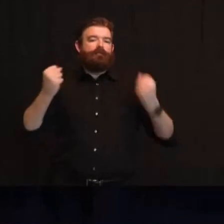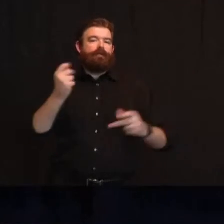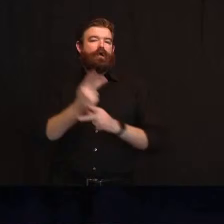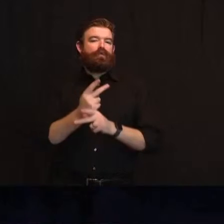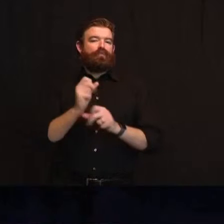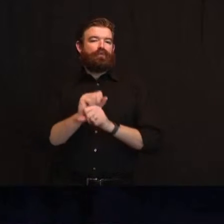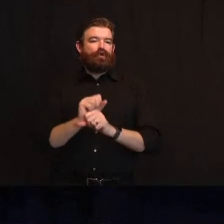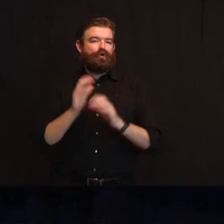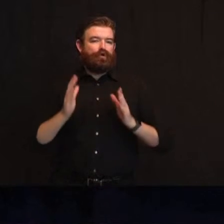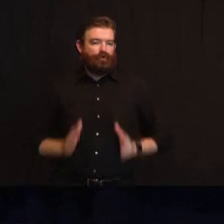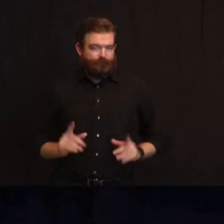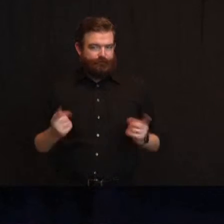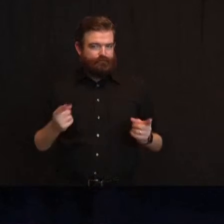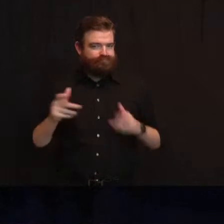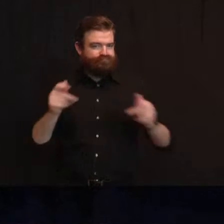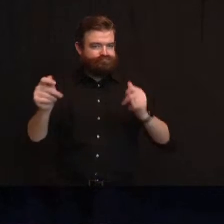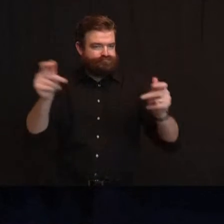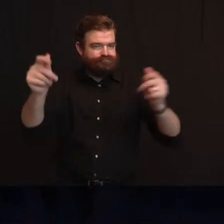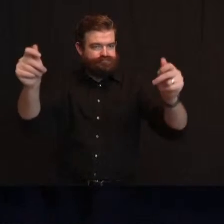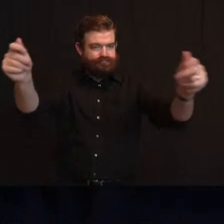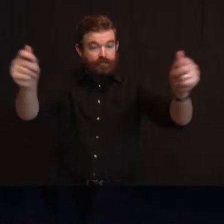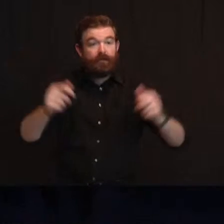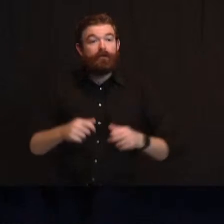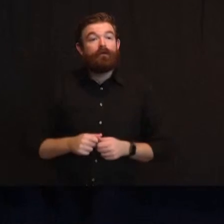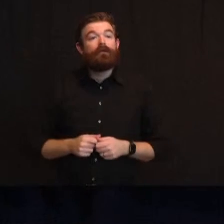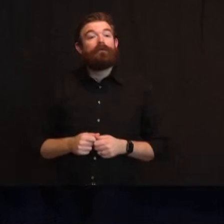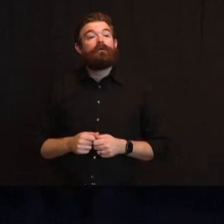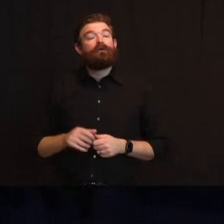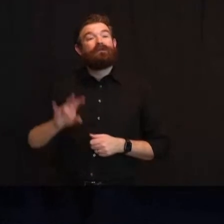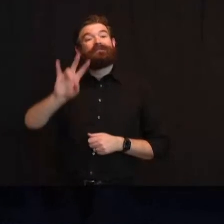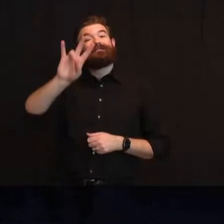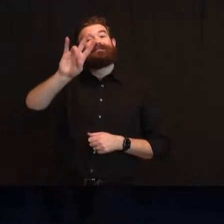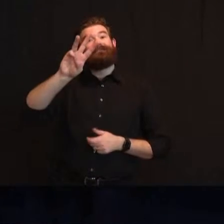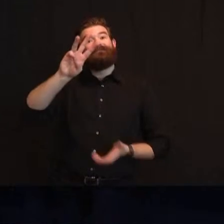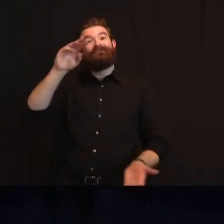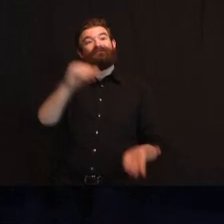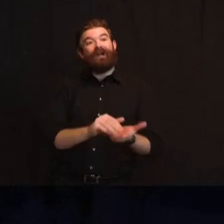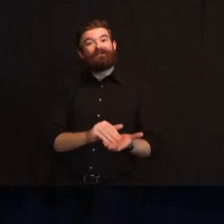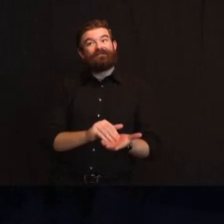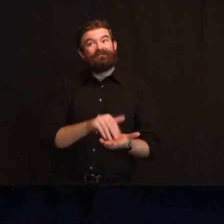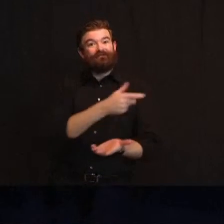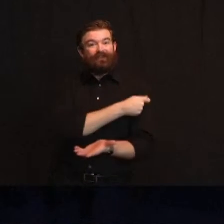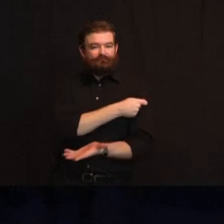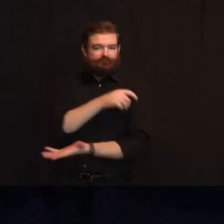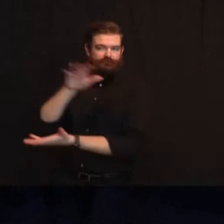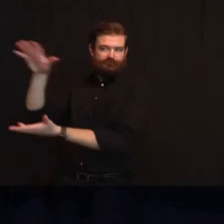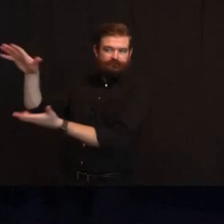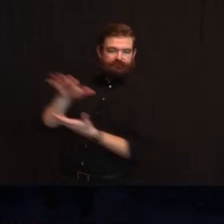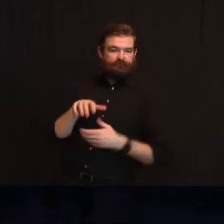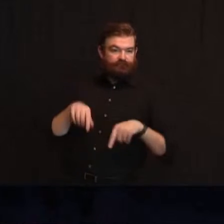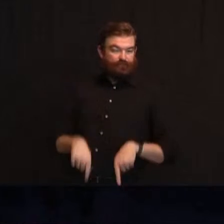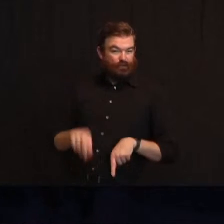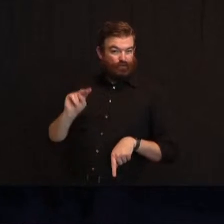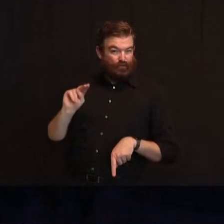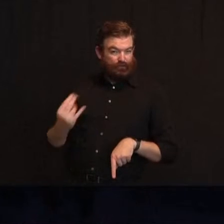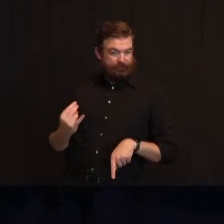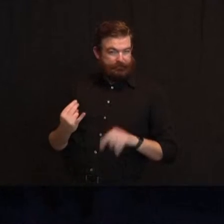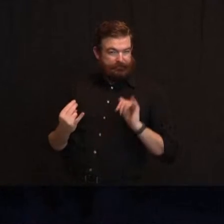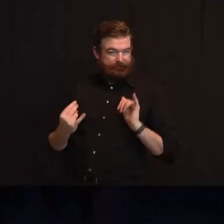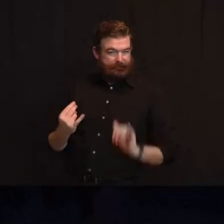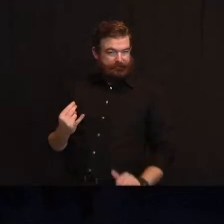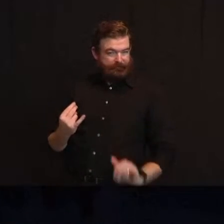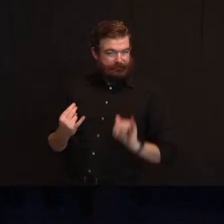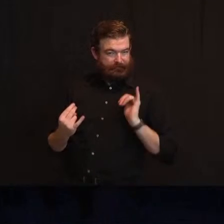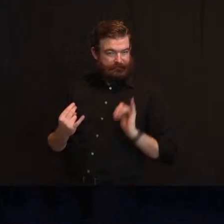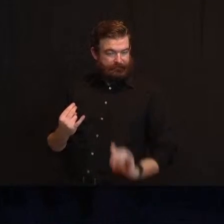to be 76,000 doses, actually 76,050 doses, with additional doses